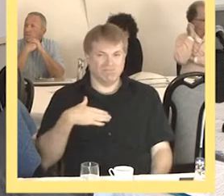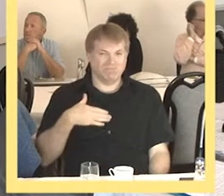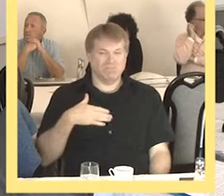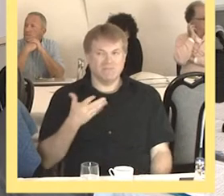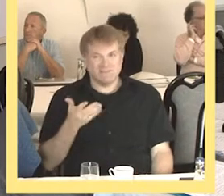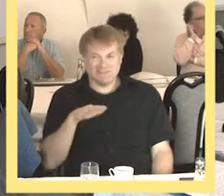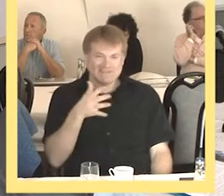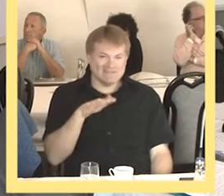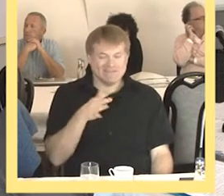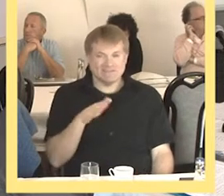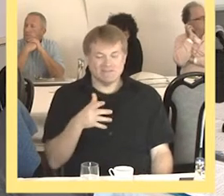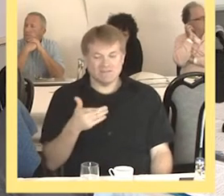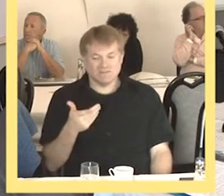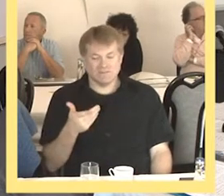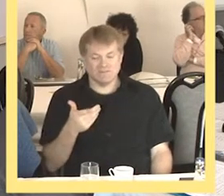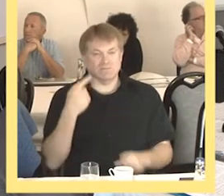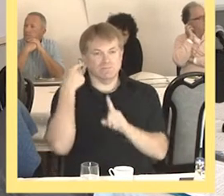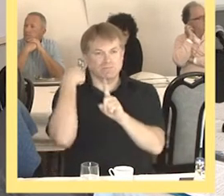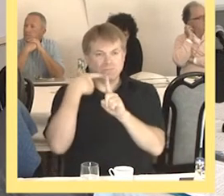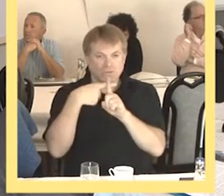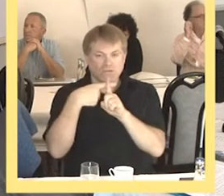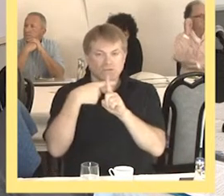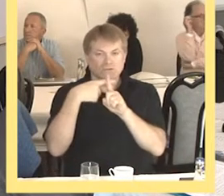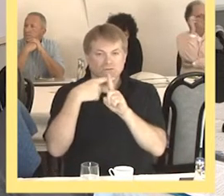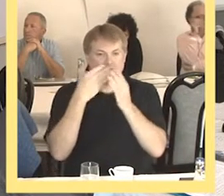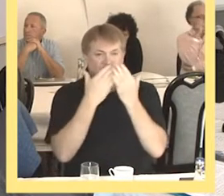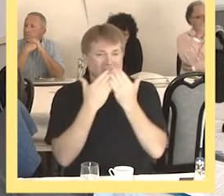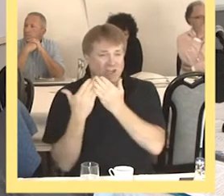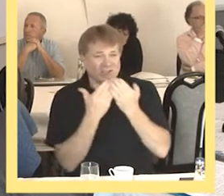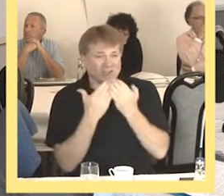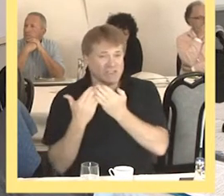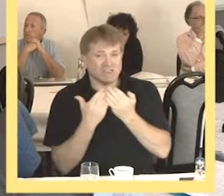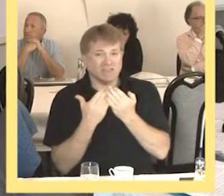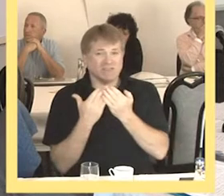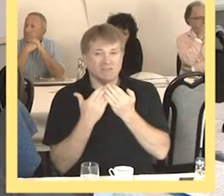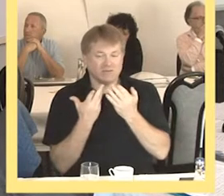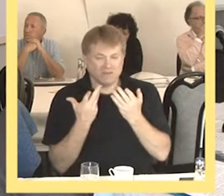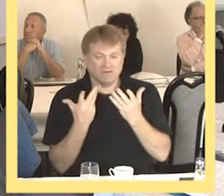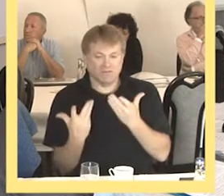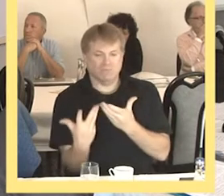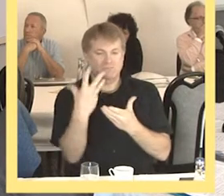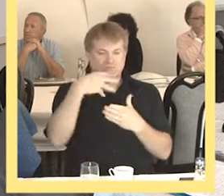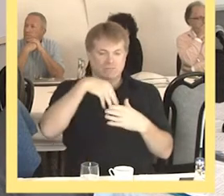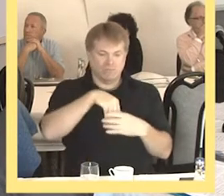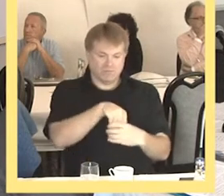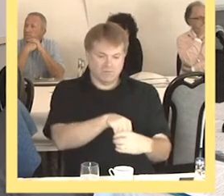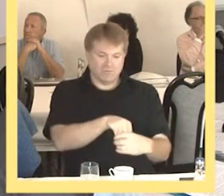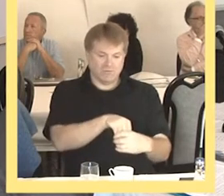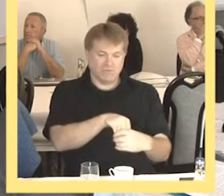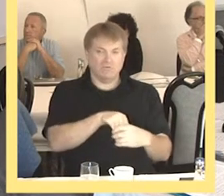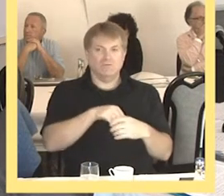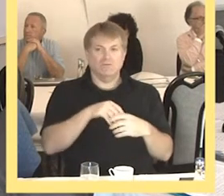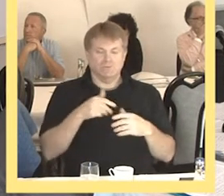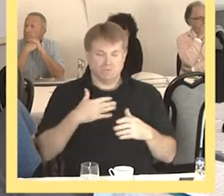were talking about a lack of education. So we have to include the